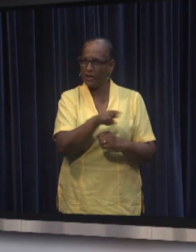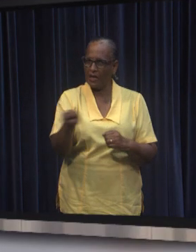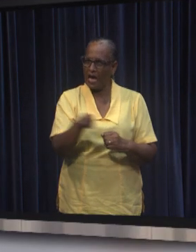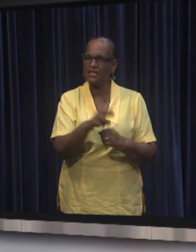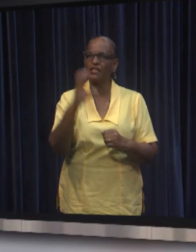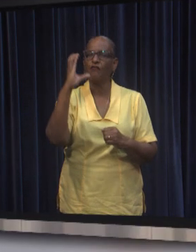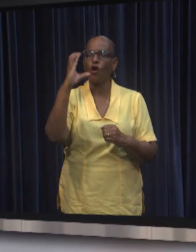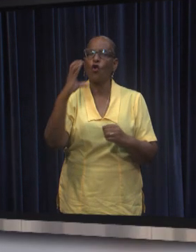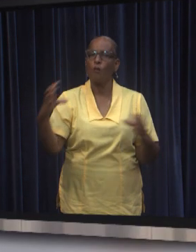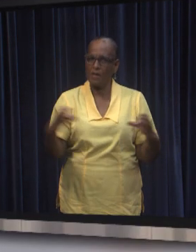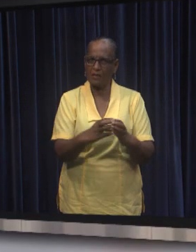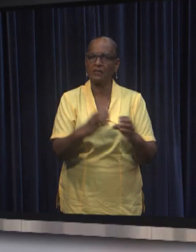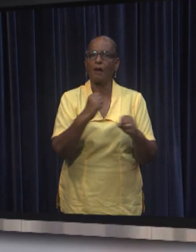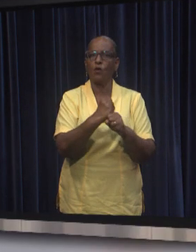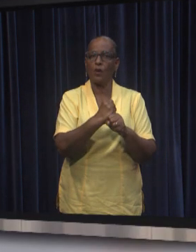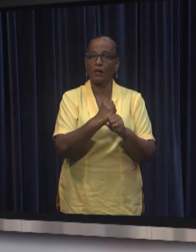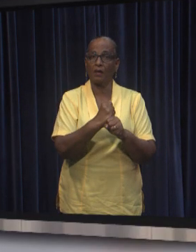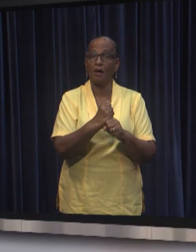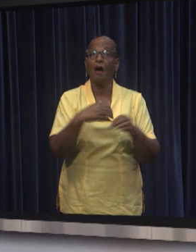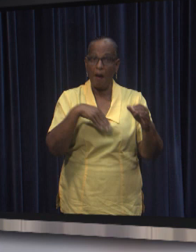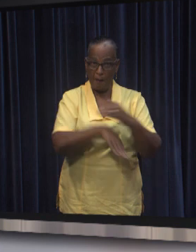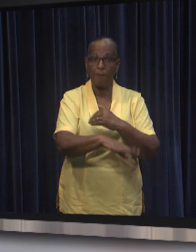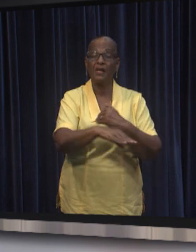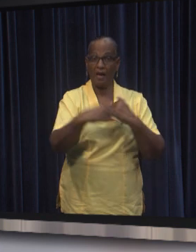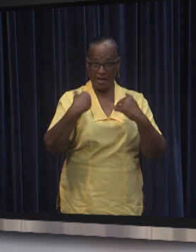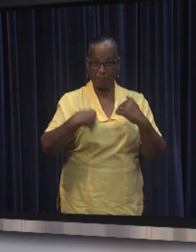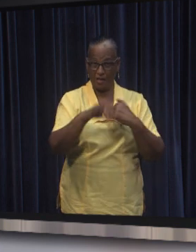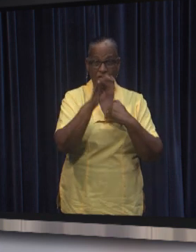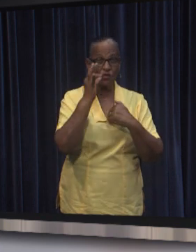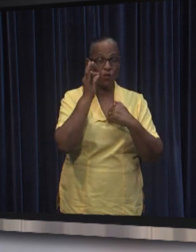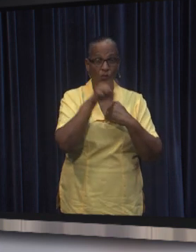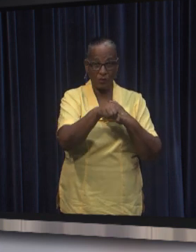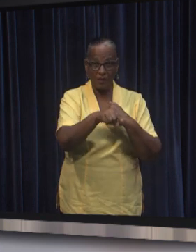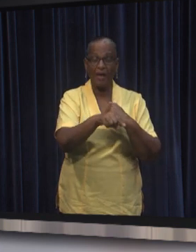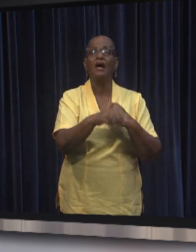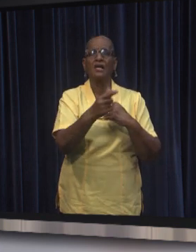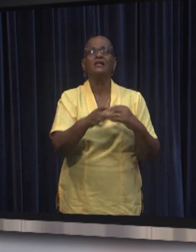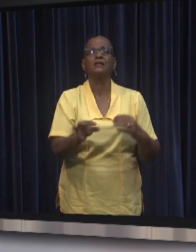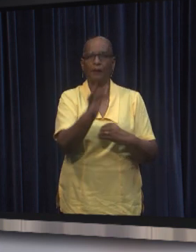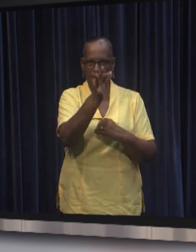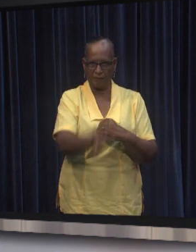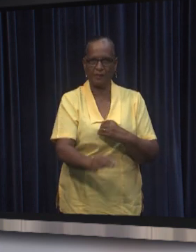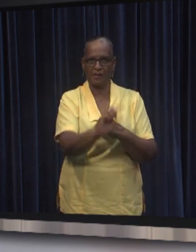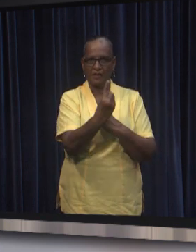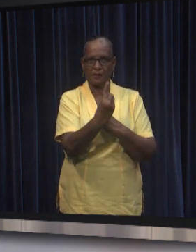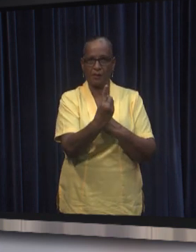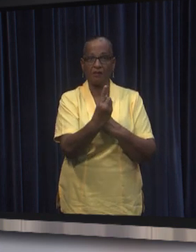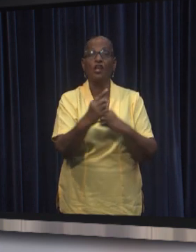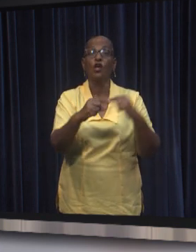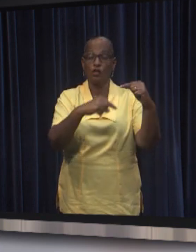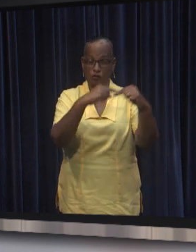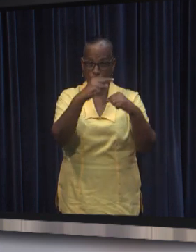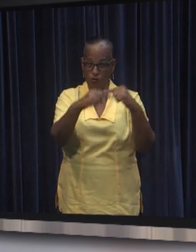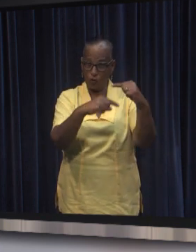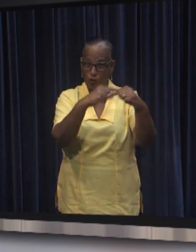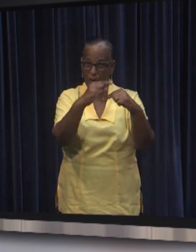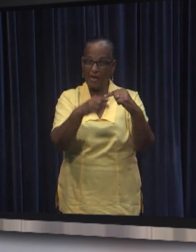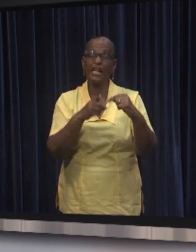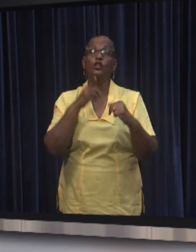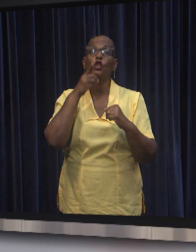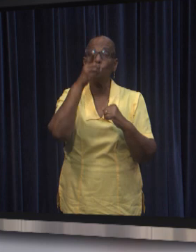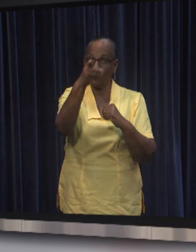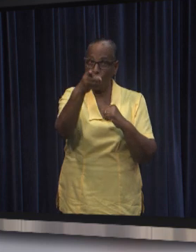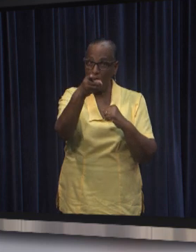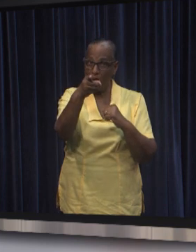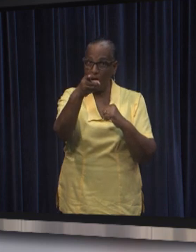of inland residents is central to this collaboration. This is also one of the sustainable